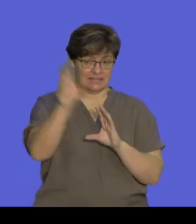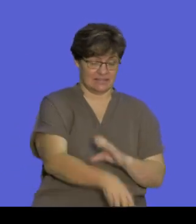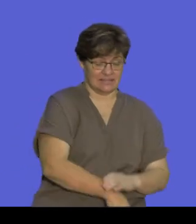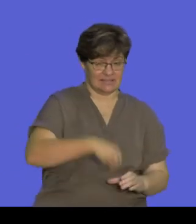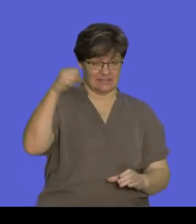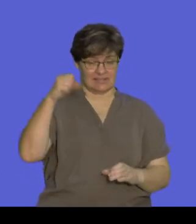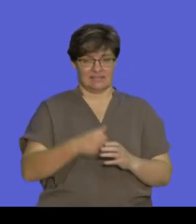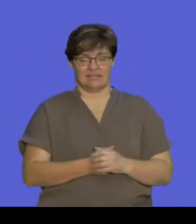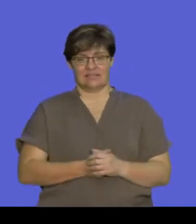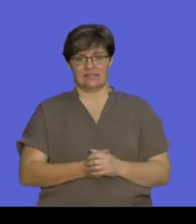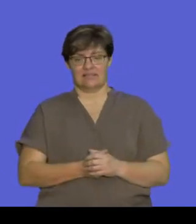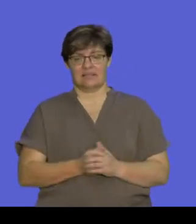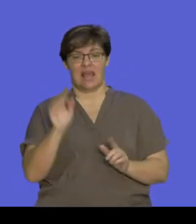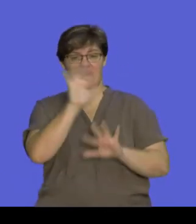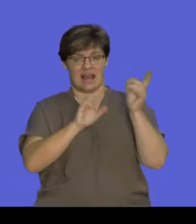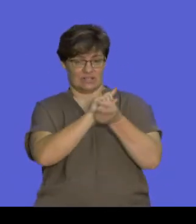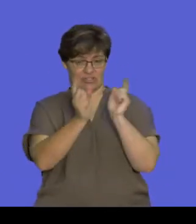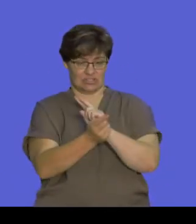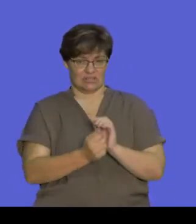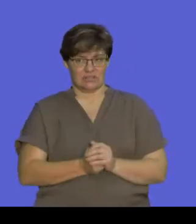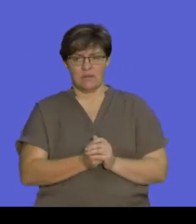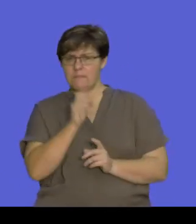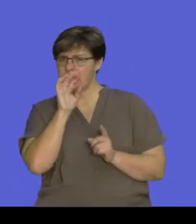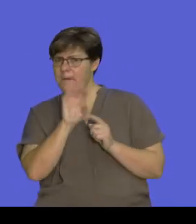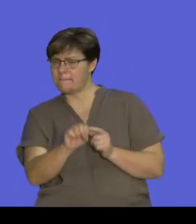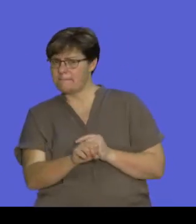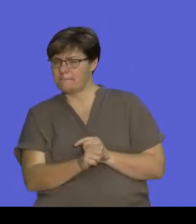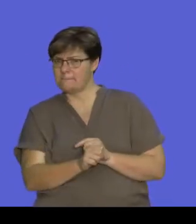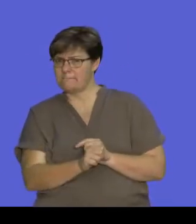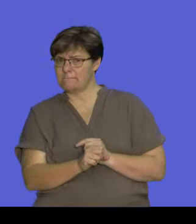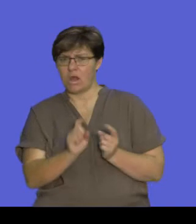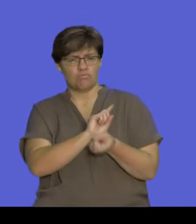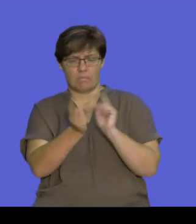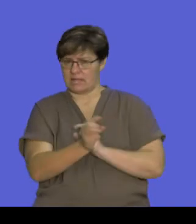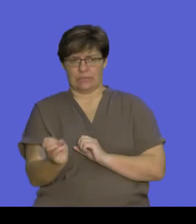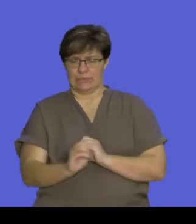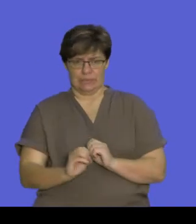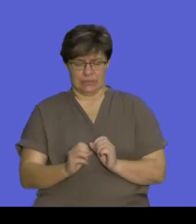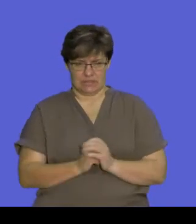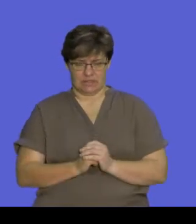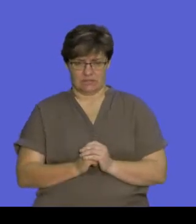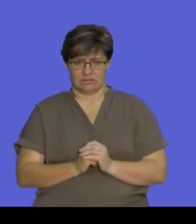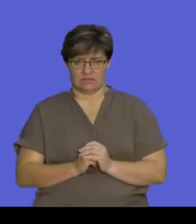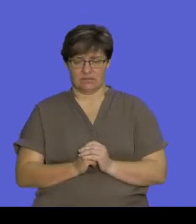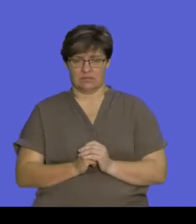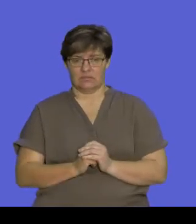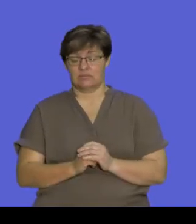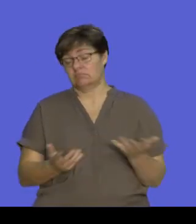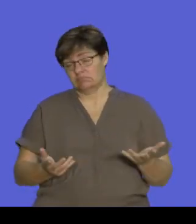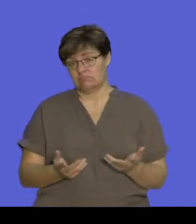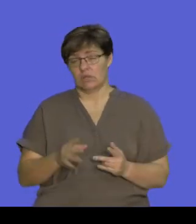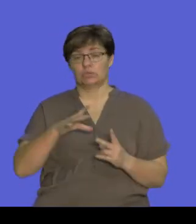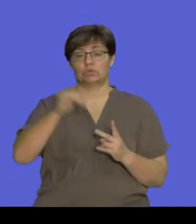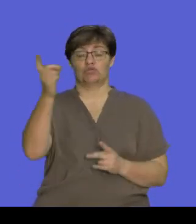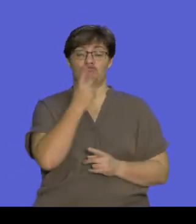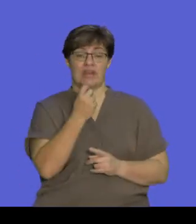I'm going to change the color, we recognize there wasn't replacement. So if I chose a red